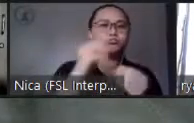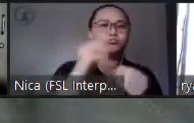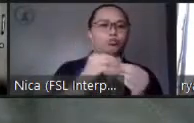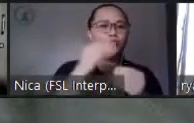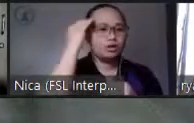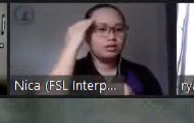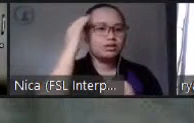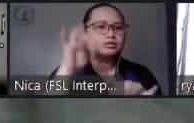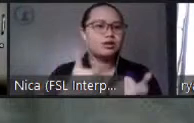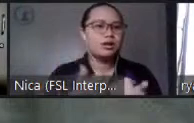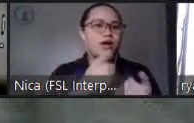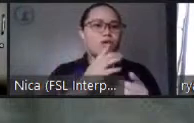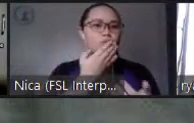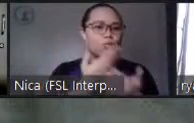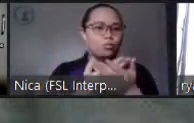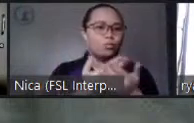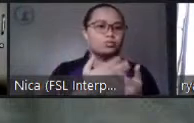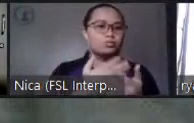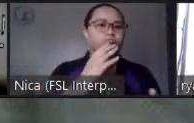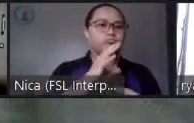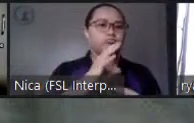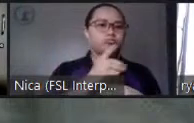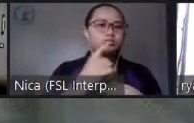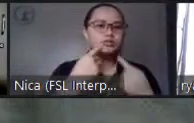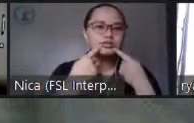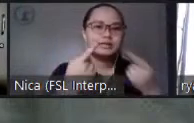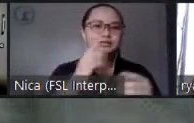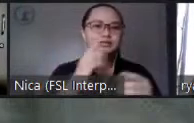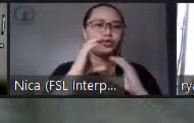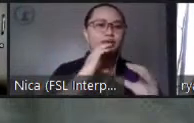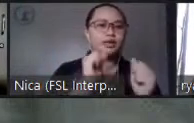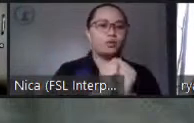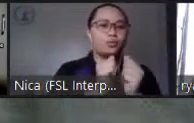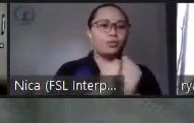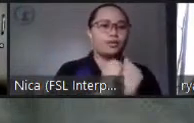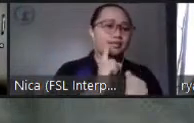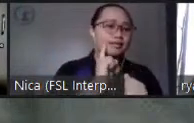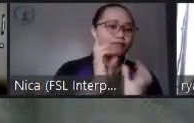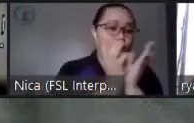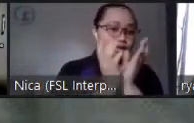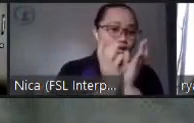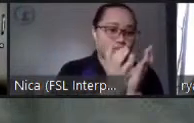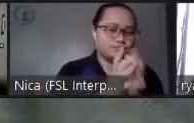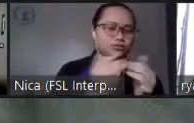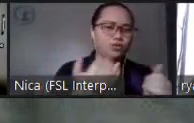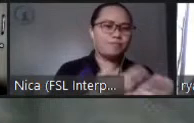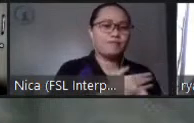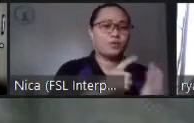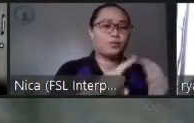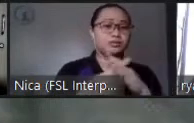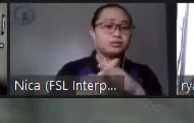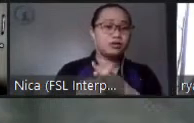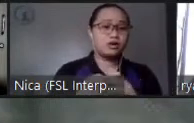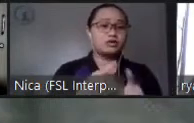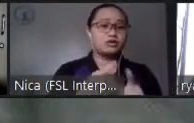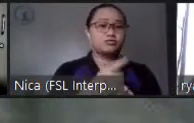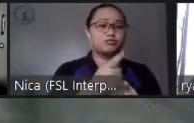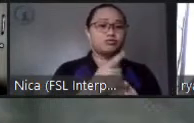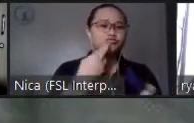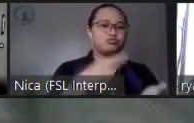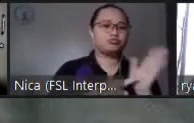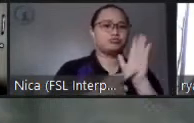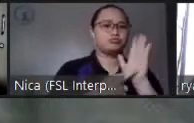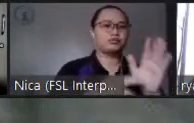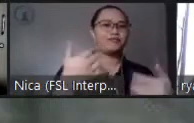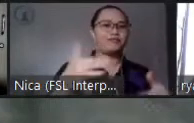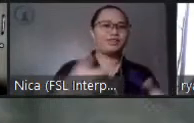effectively communicate with the deaf community. But before we start, I would like to remind everyone that a recorded version of this webinar will be available for